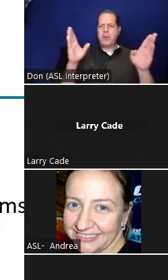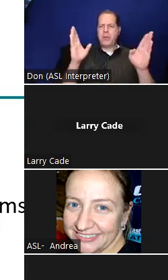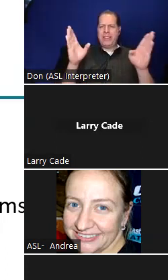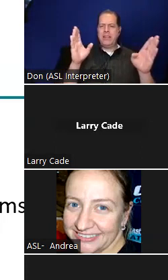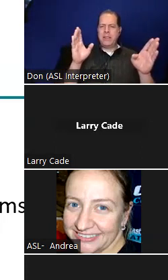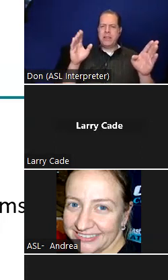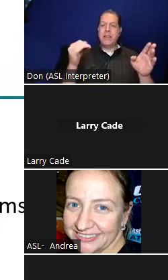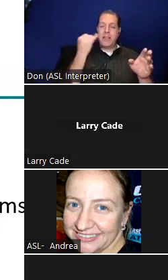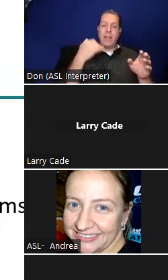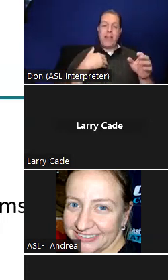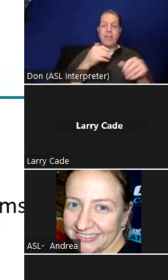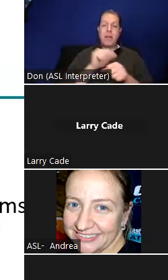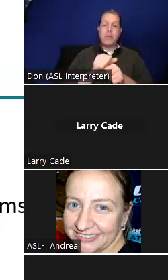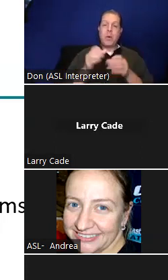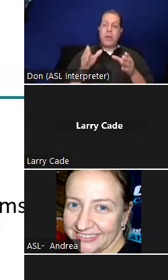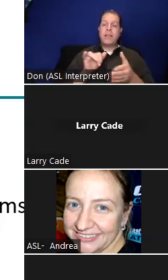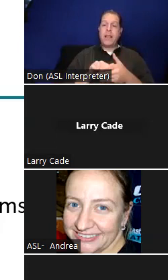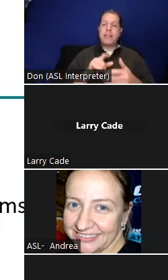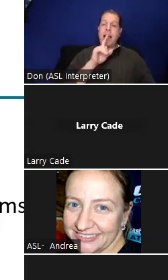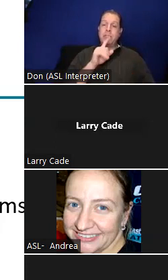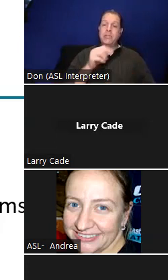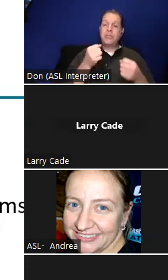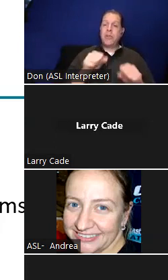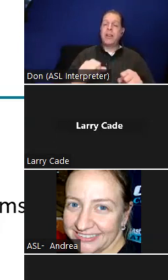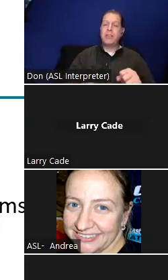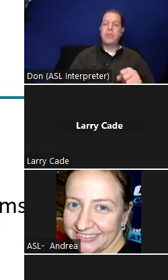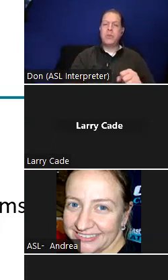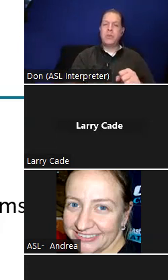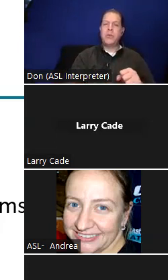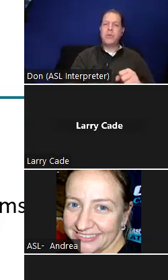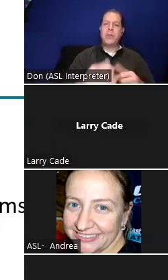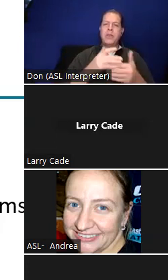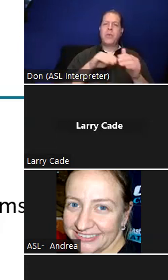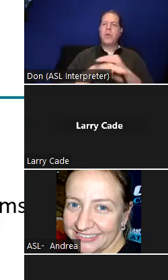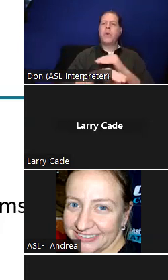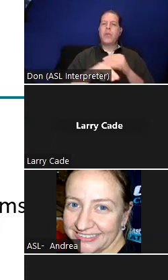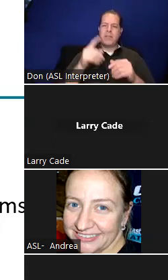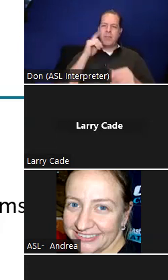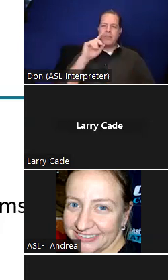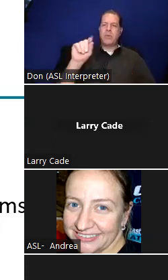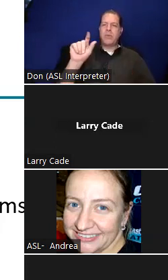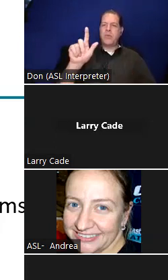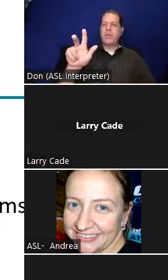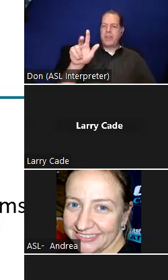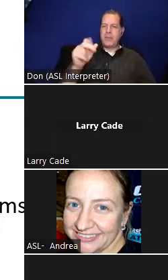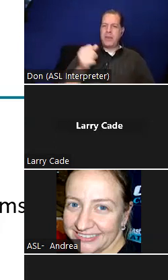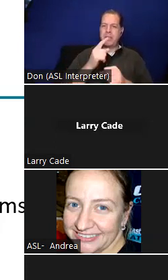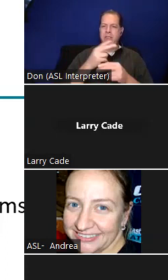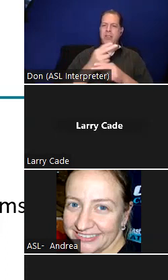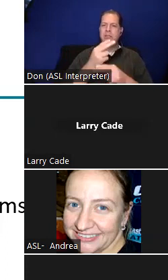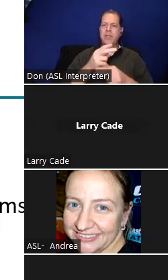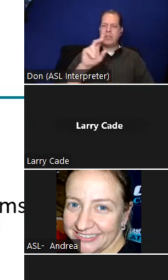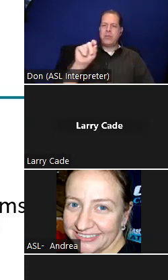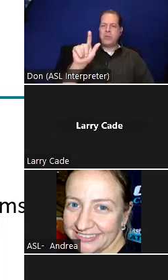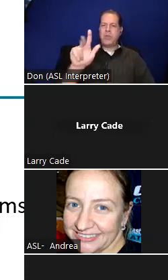an employee who is actually trying to enroll for 2023, you want to make sure they are using the